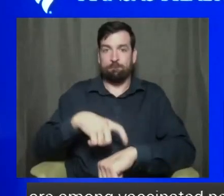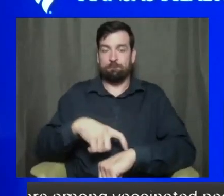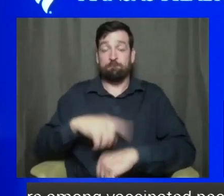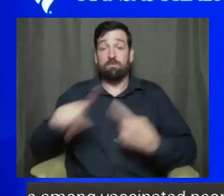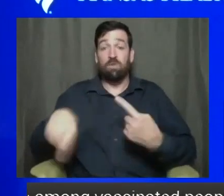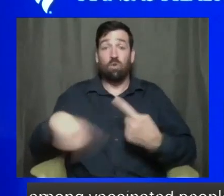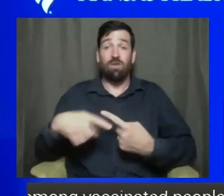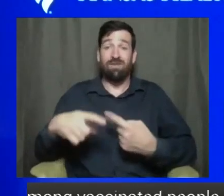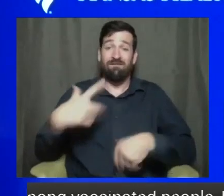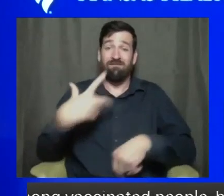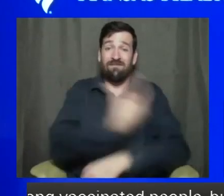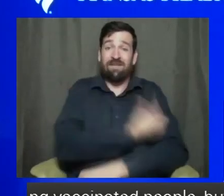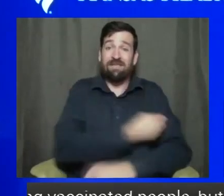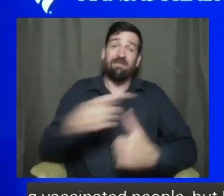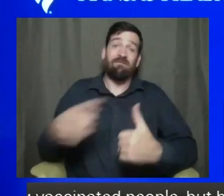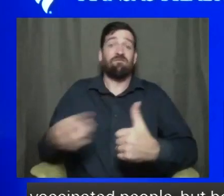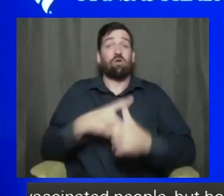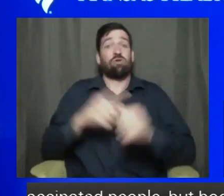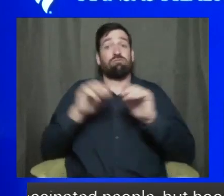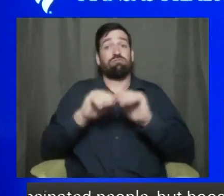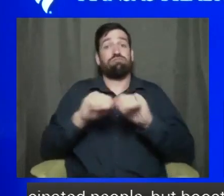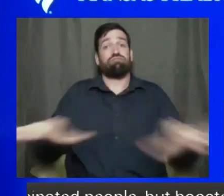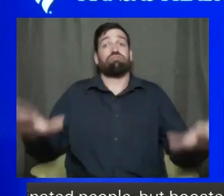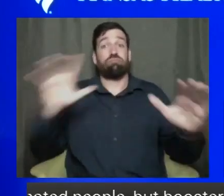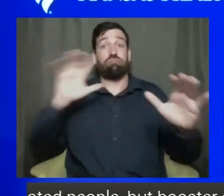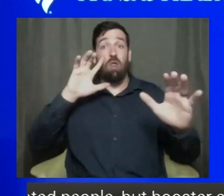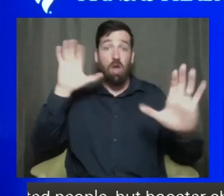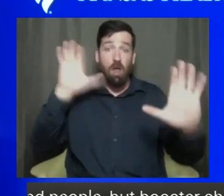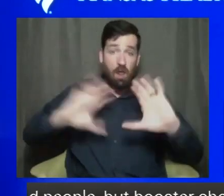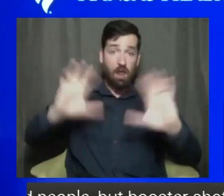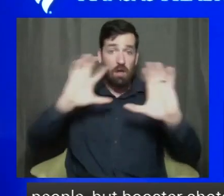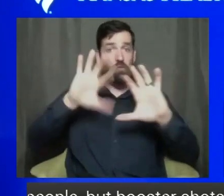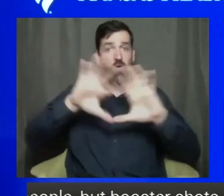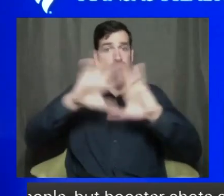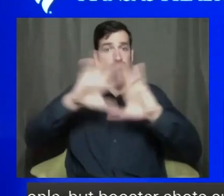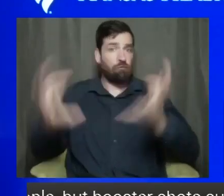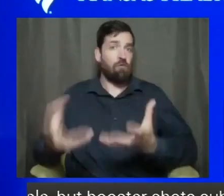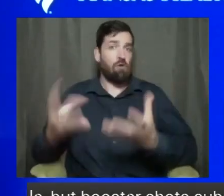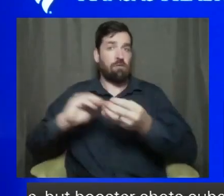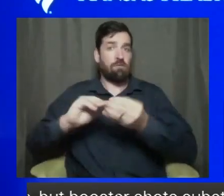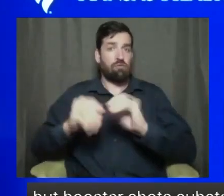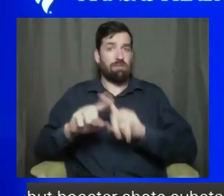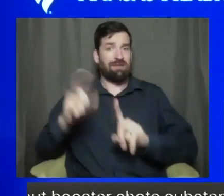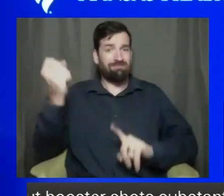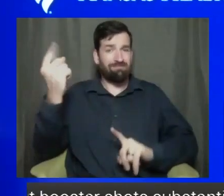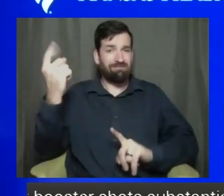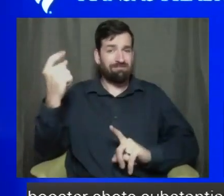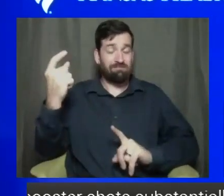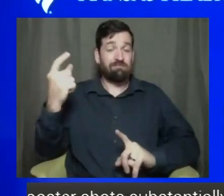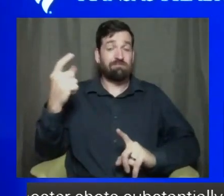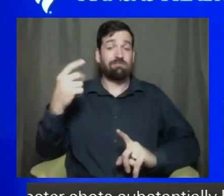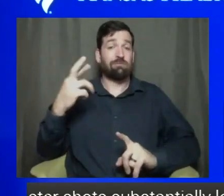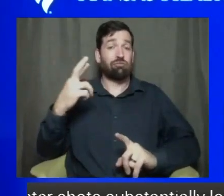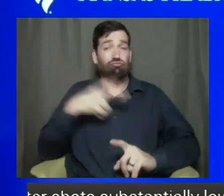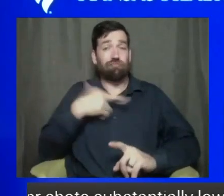So that is a good thing. What we're looking for is the overall numbers, but we still understand that people are at risk of severe disease and hospitalization even with